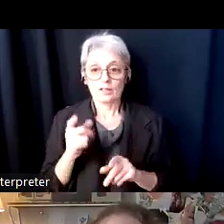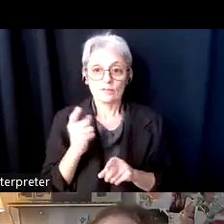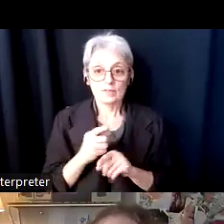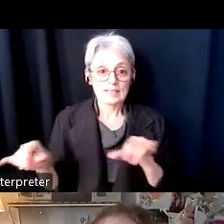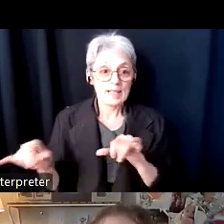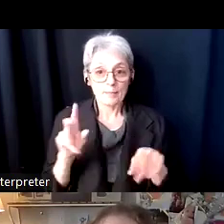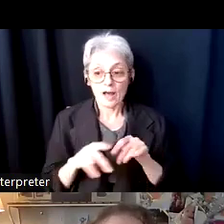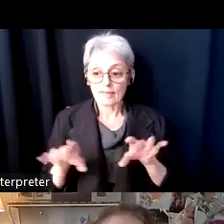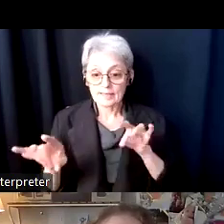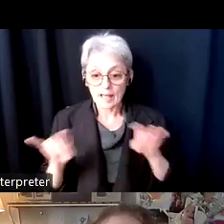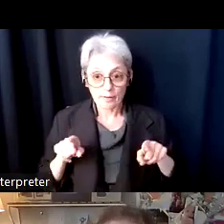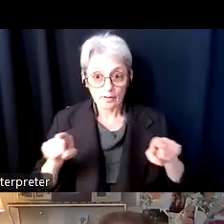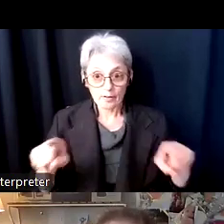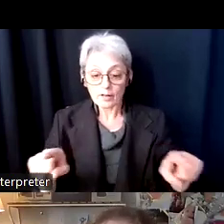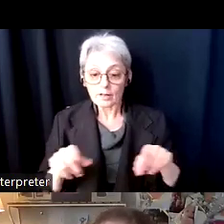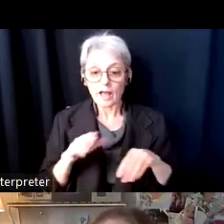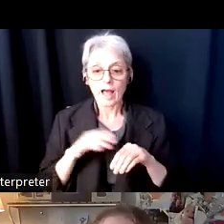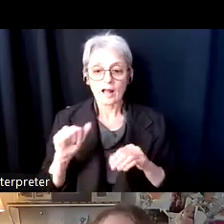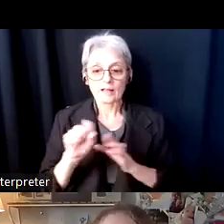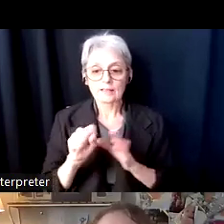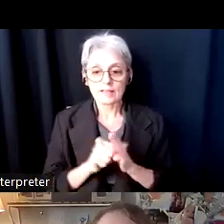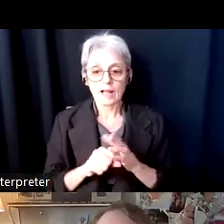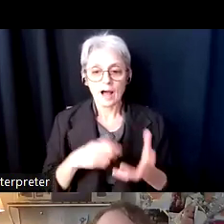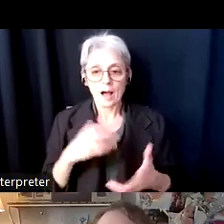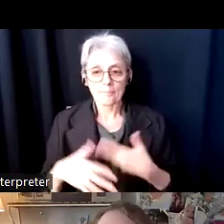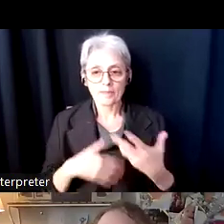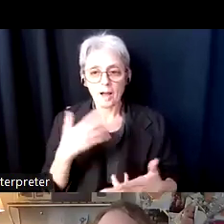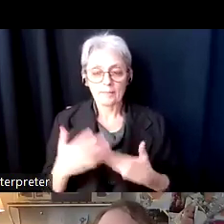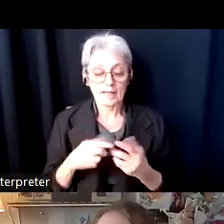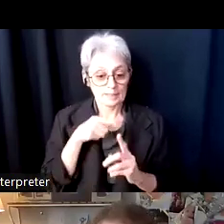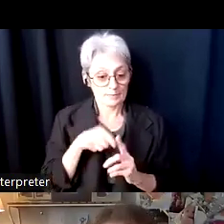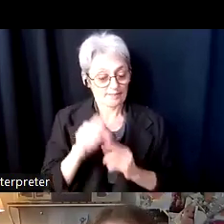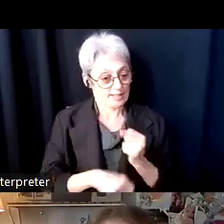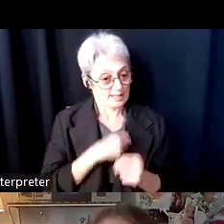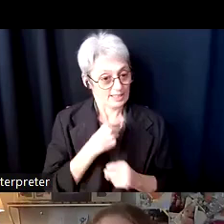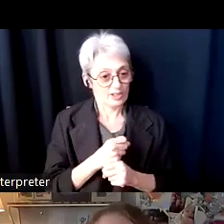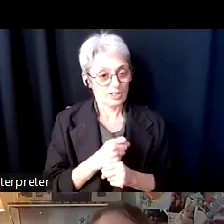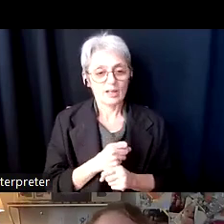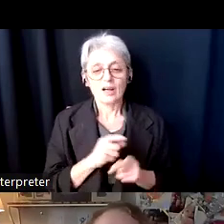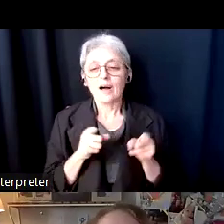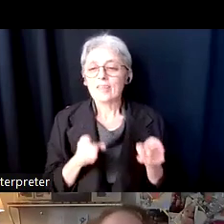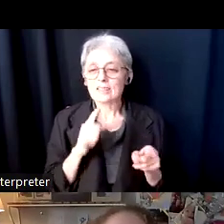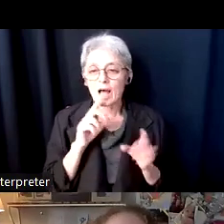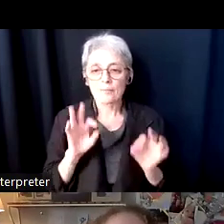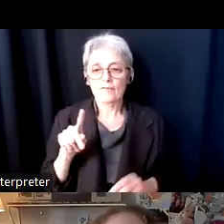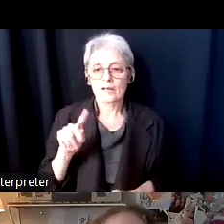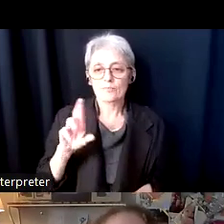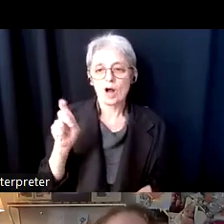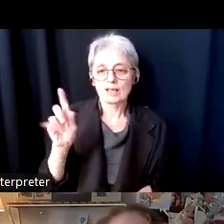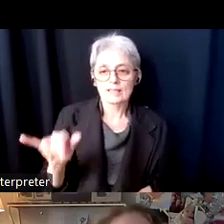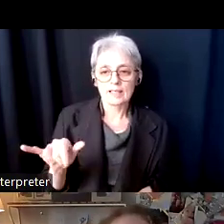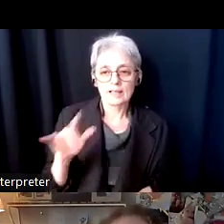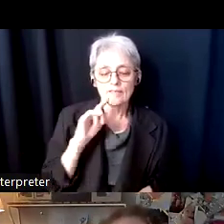at a state in a given year, this is not necessarily a perfect proxy for the extent of